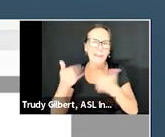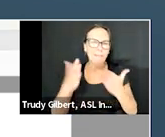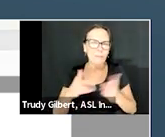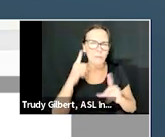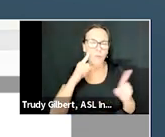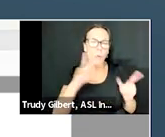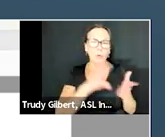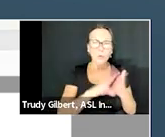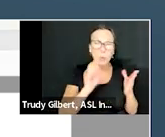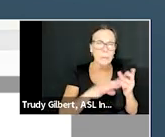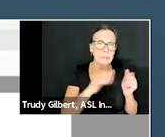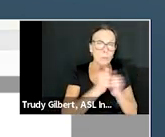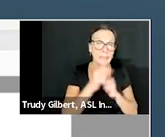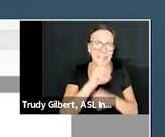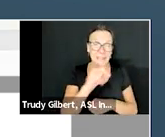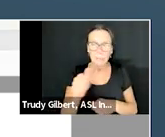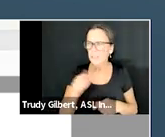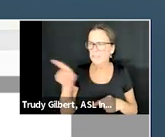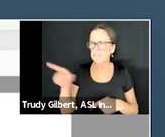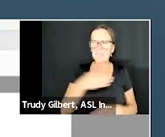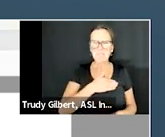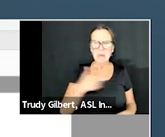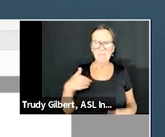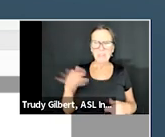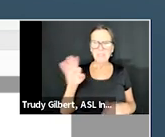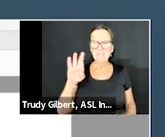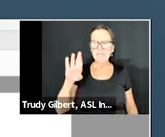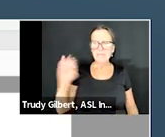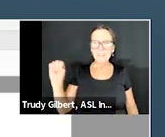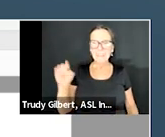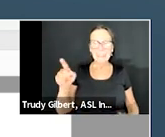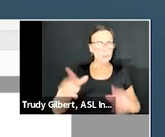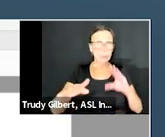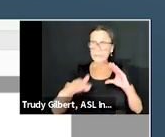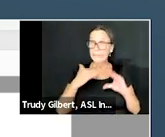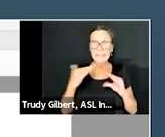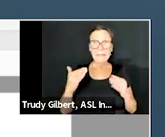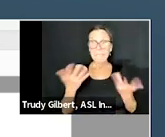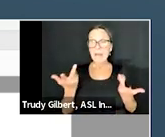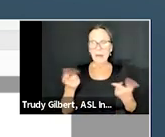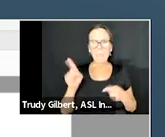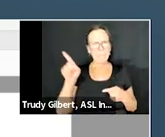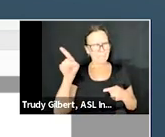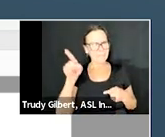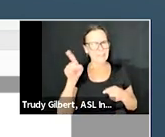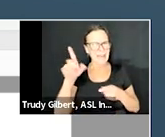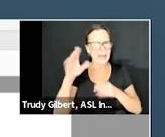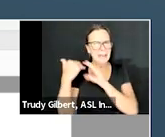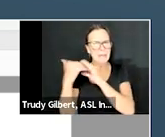Membership is free, okay? All you need to do is send an email to that email address,